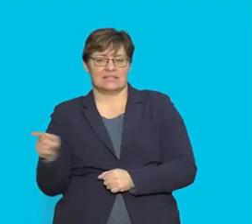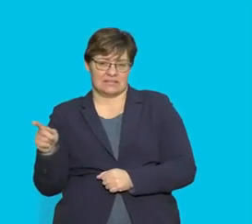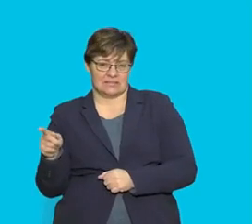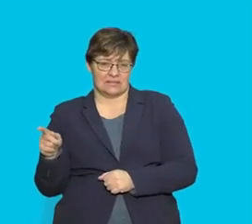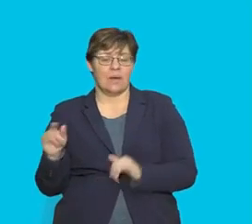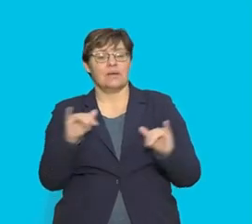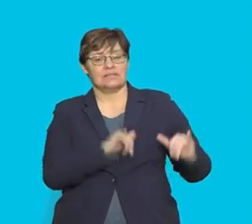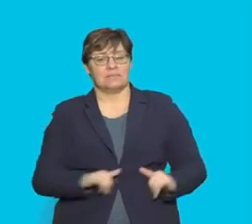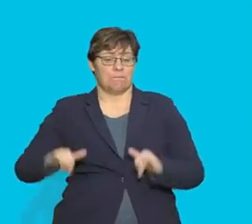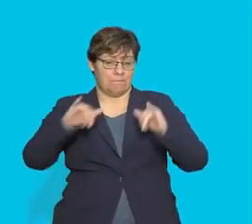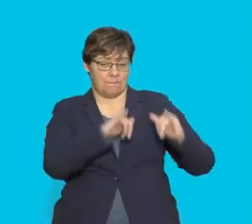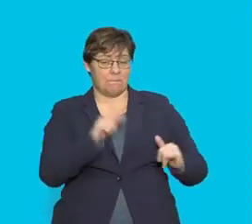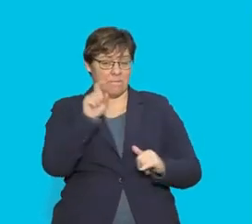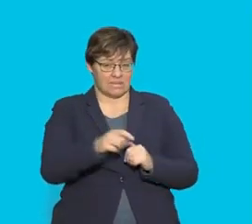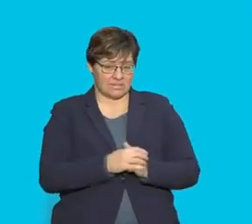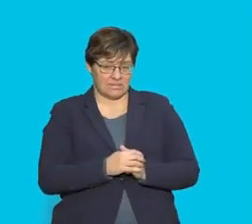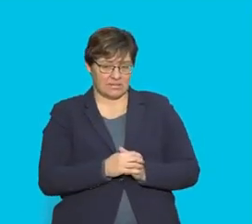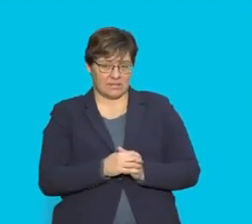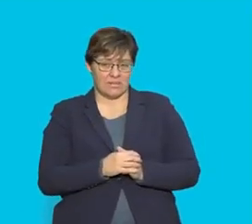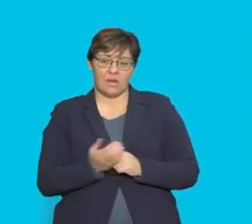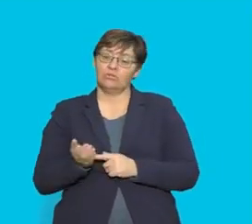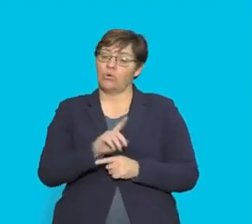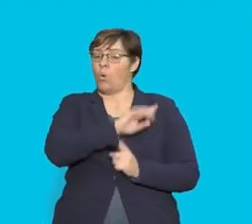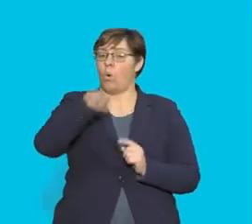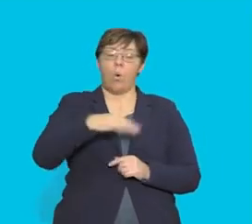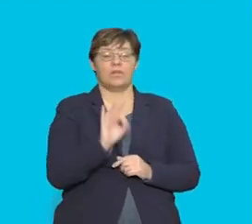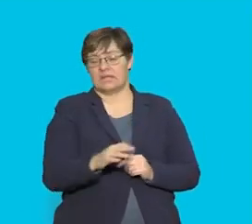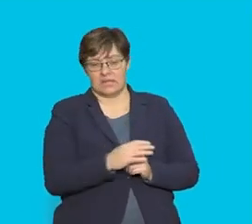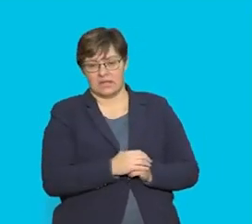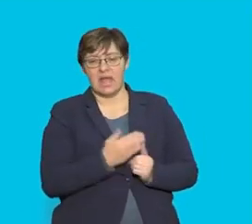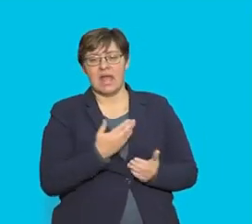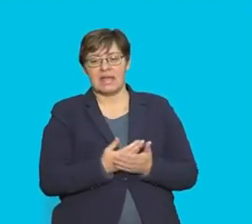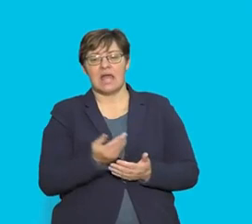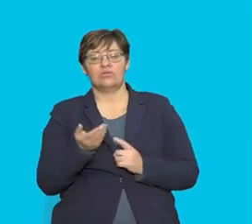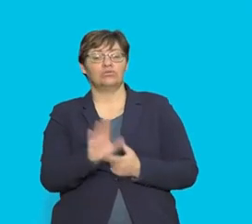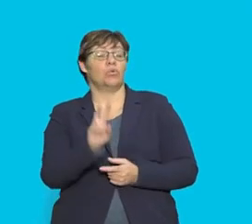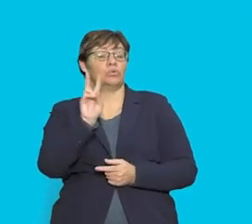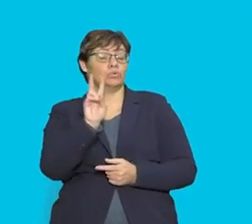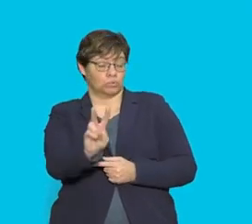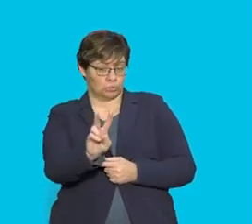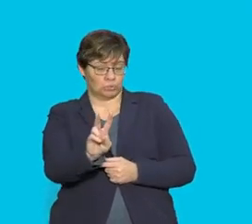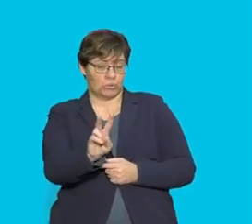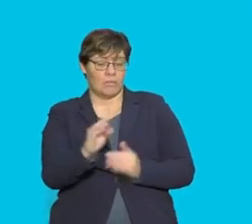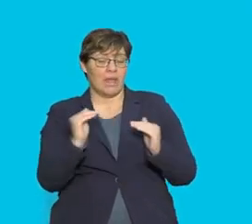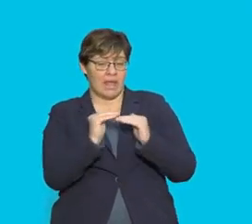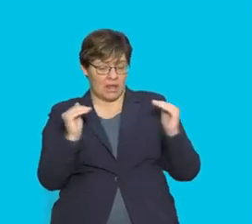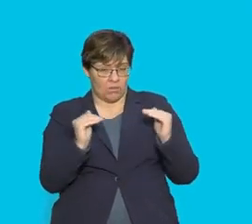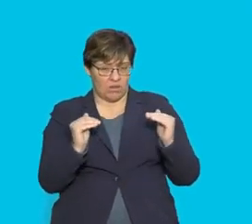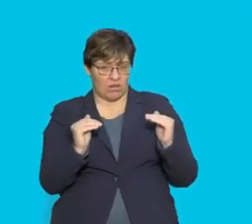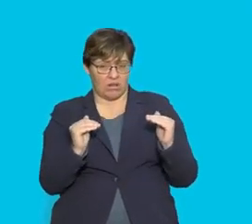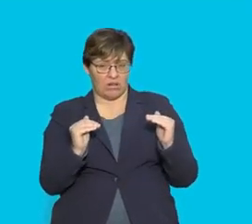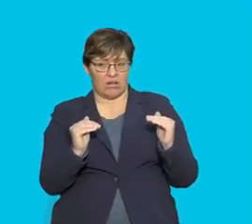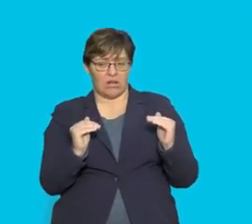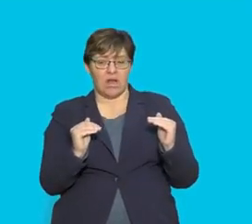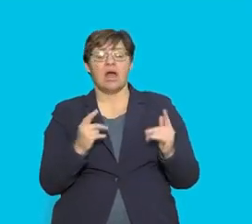all corresponding angles must be equal. But you don't need to show all three of them. You can just show two angles to be